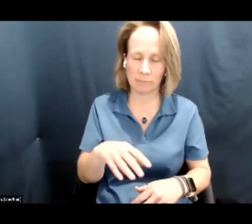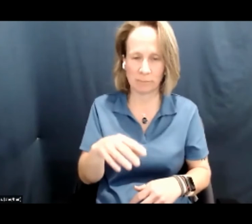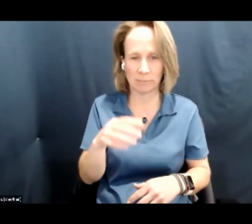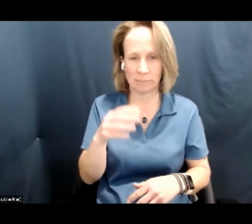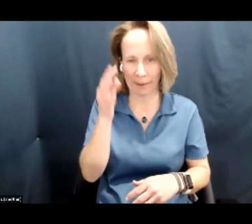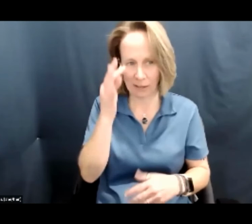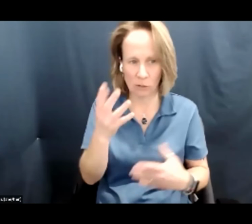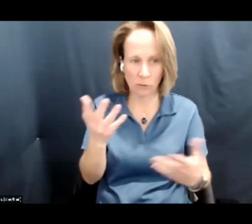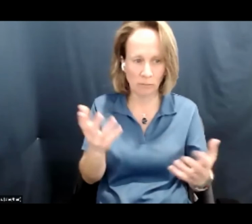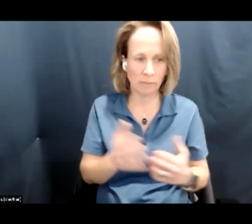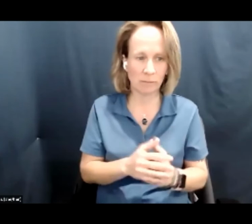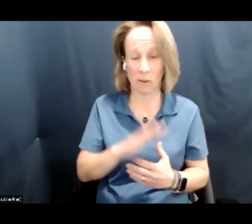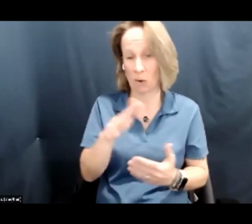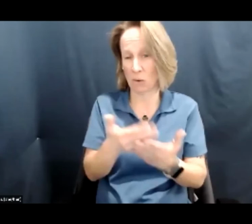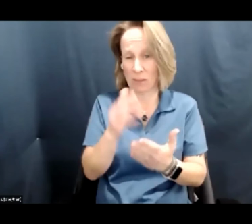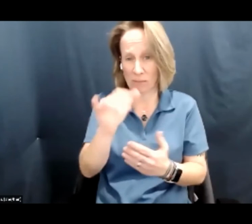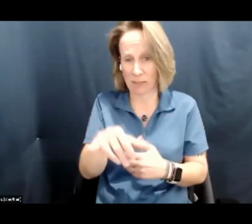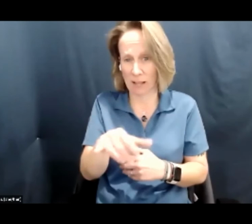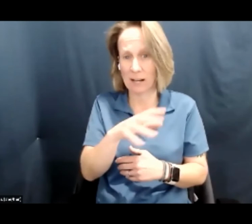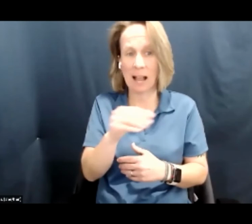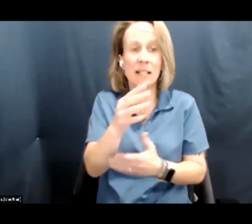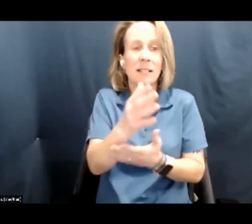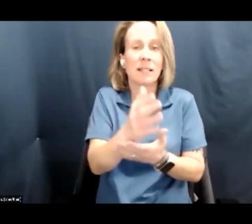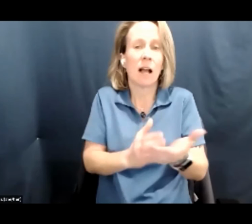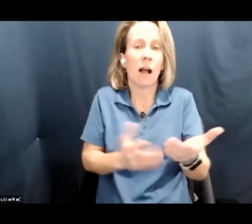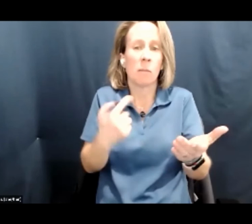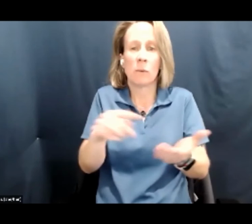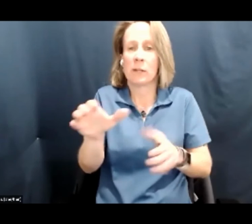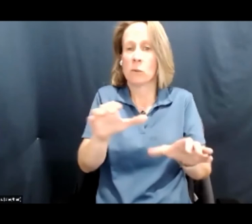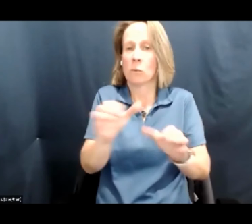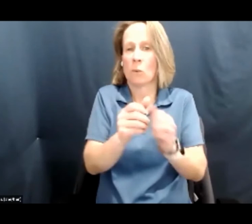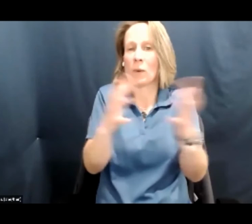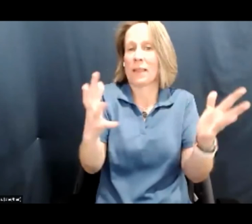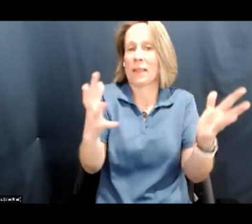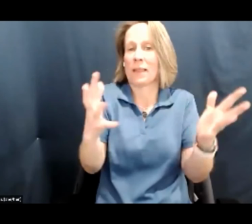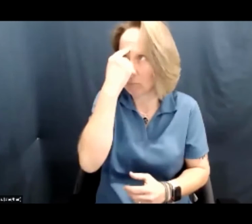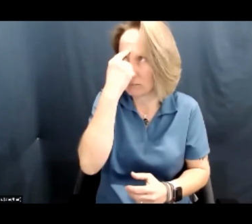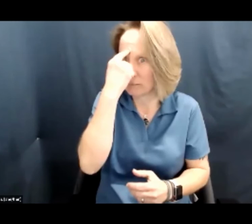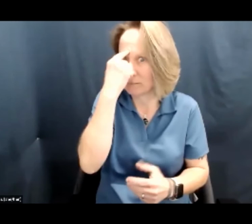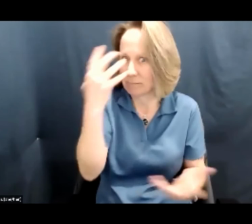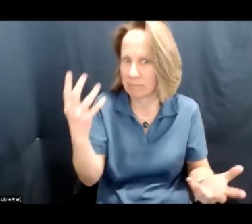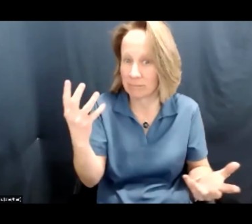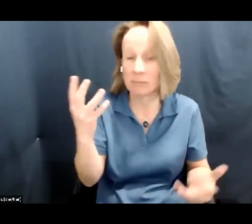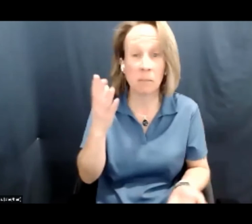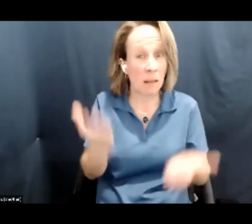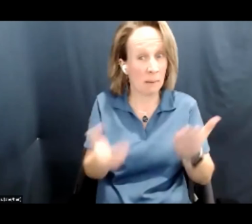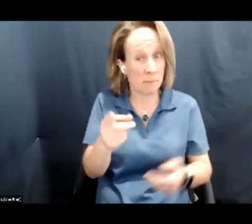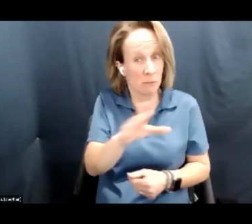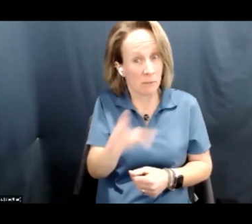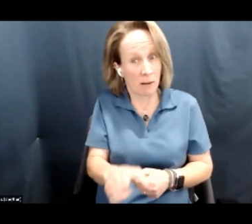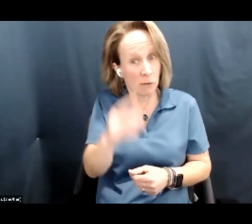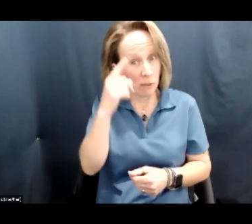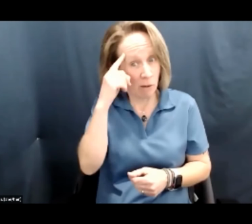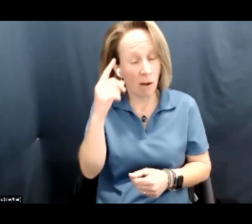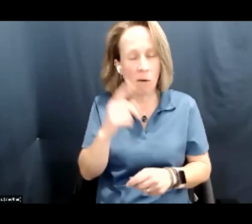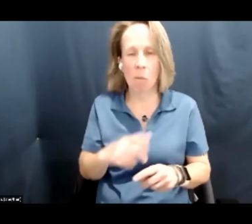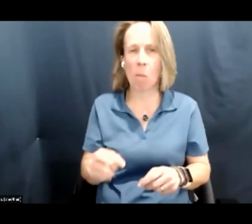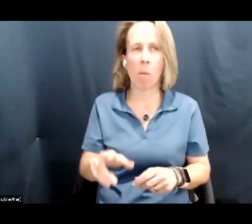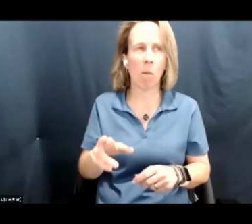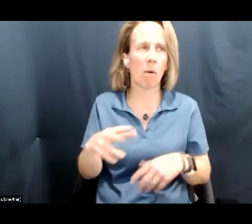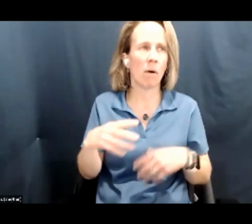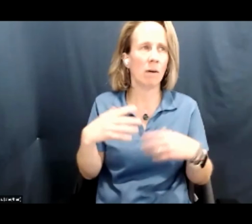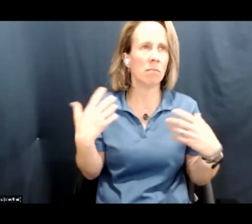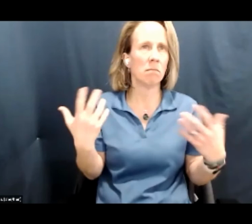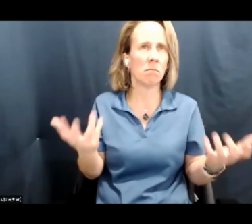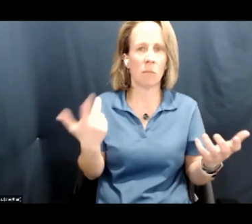stuff. And some of this is done unconsciously. Like we maybe have never thought about this before, or we've never thought that like this is like, we